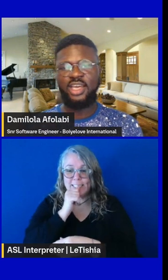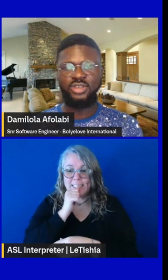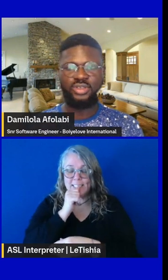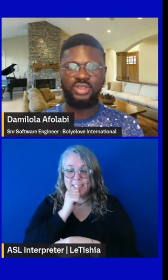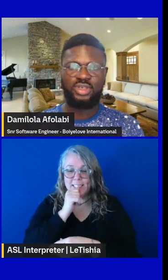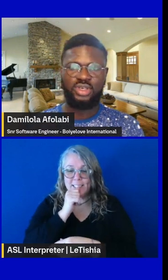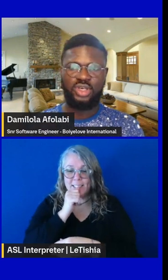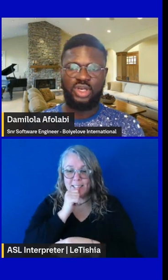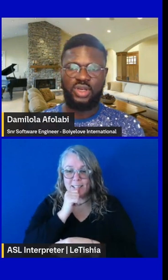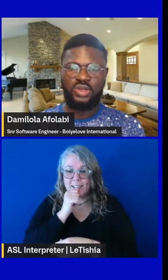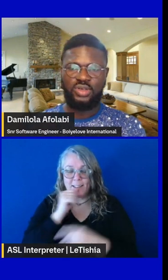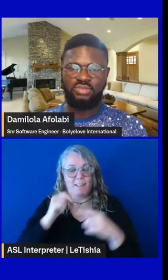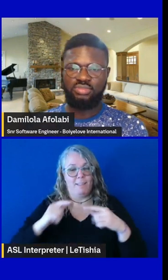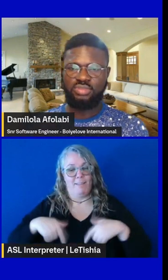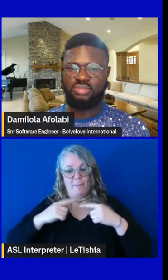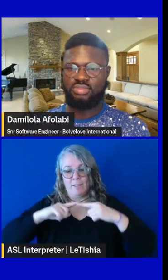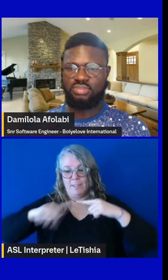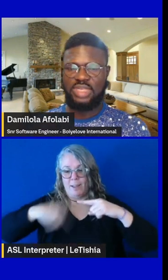lifecycle.